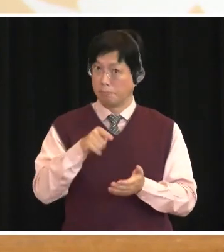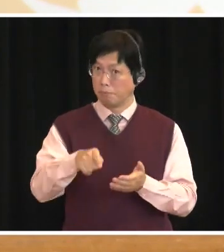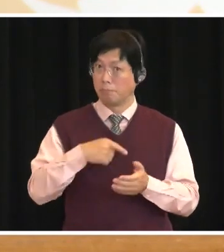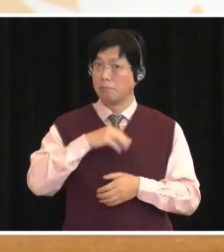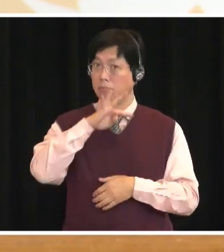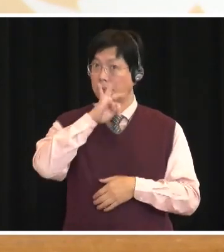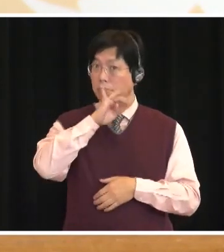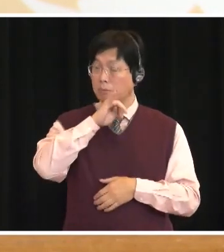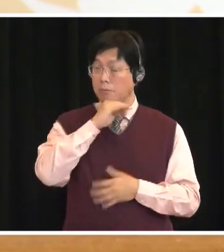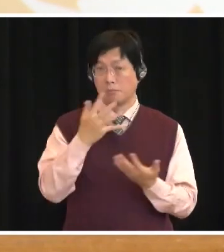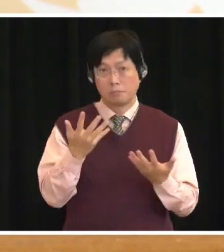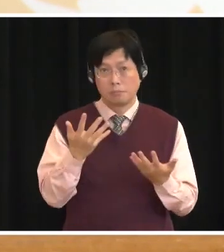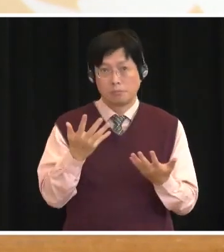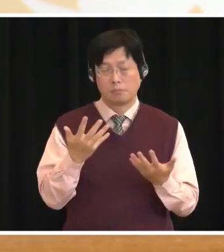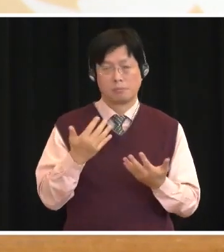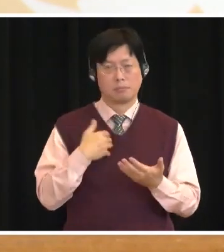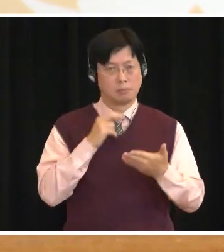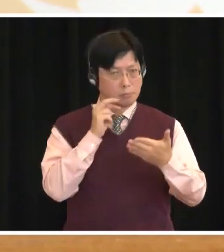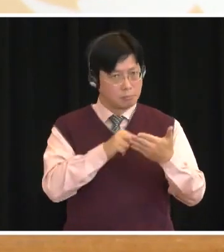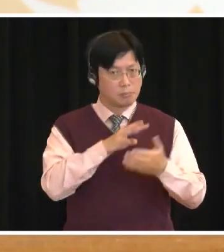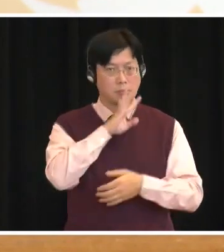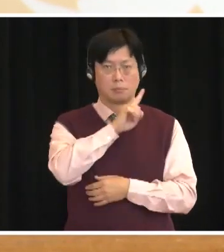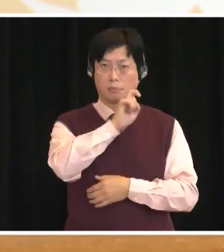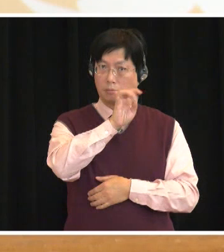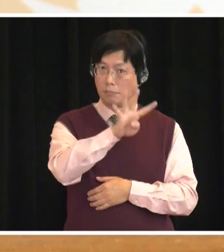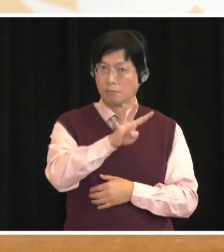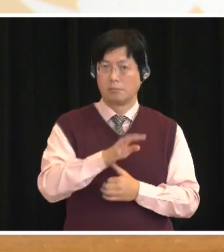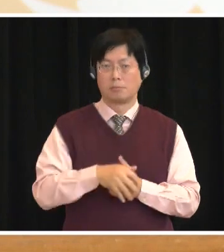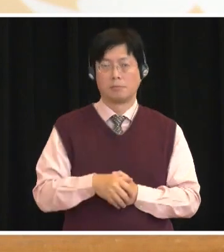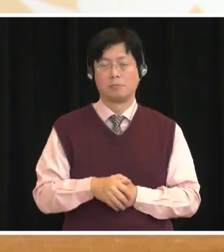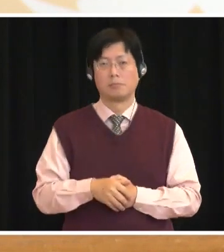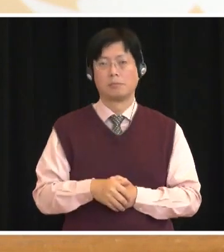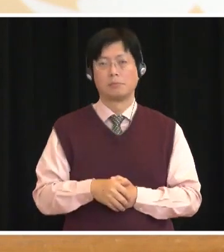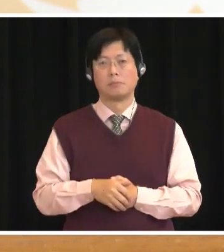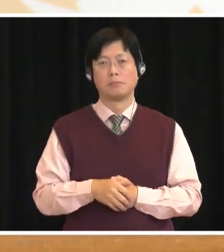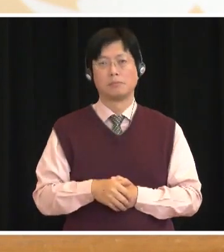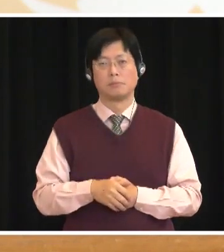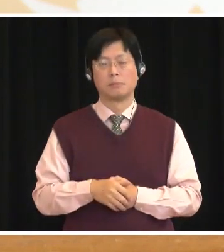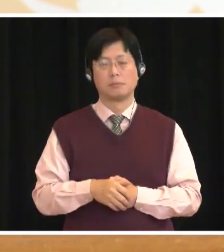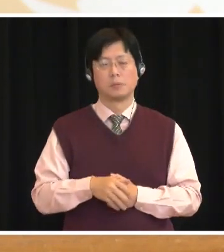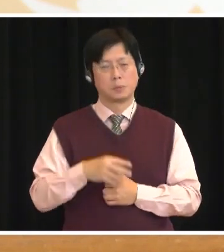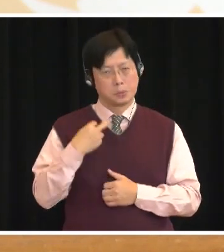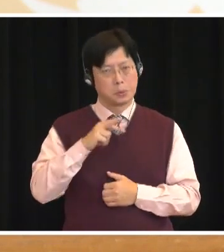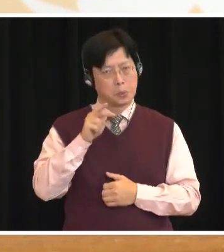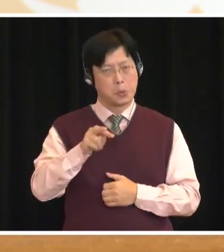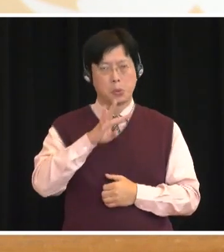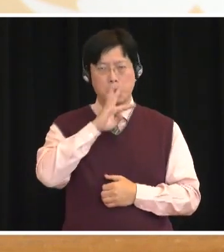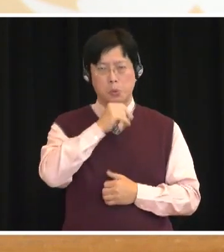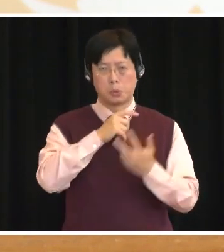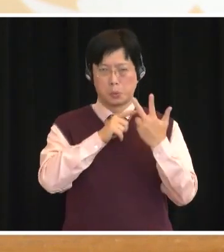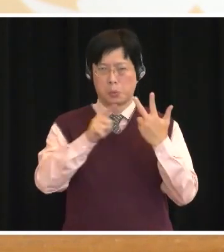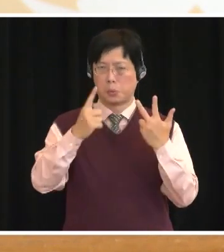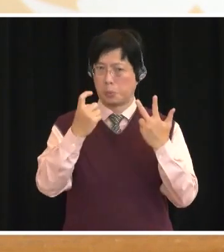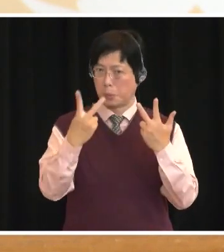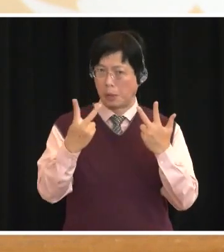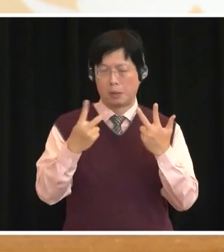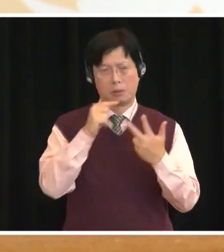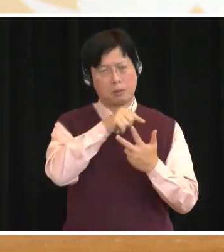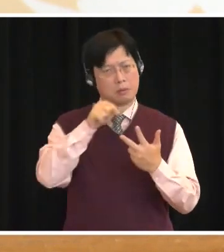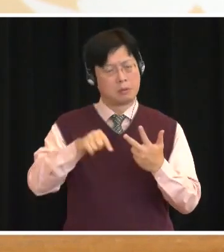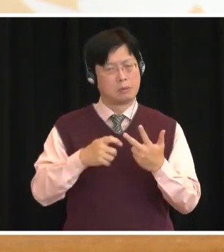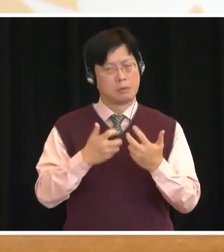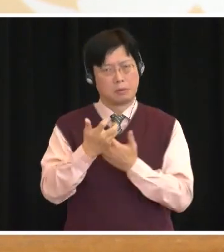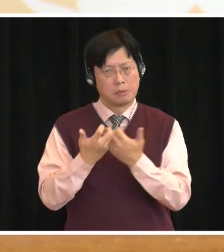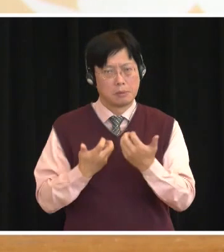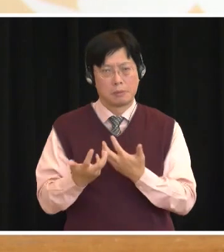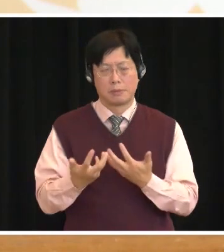14. I found a category of children between 7 and 12. And I was wondering what happened with the